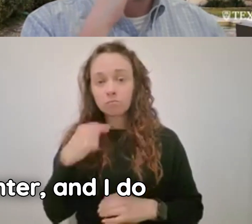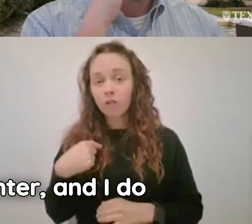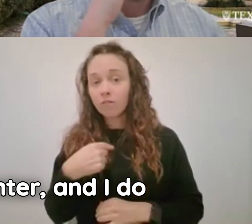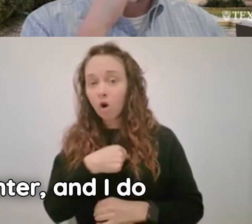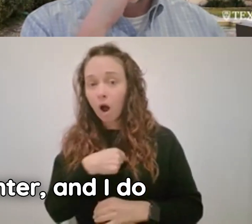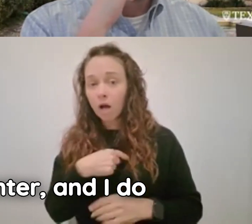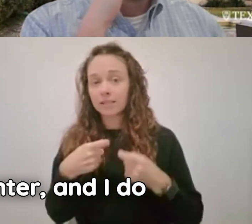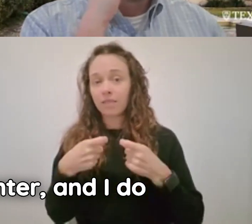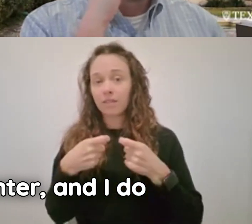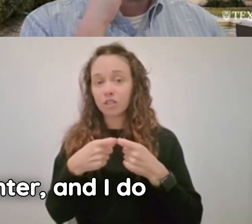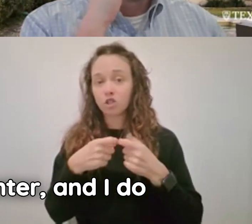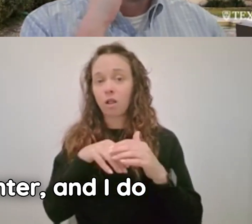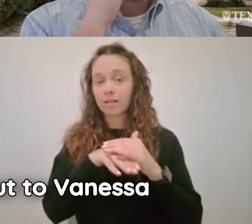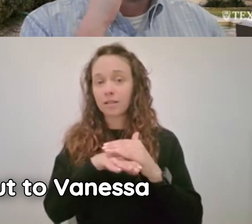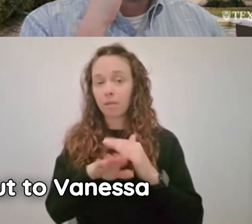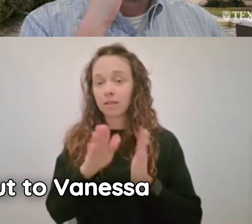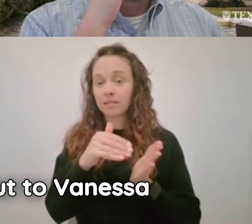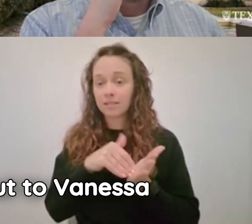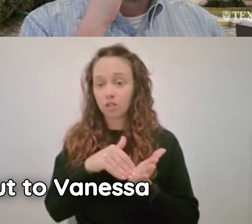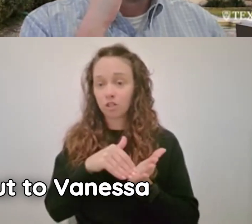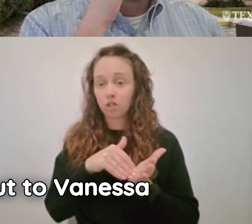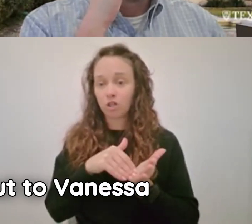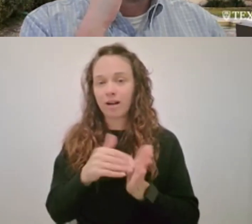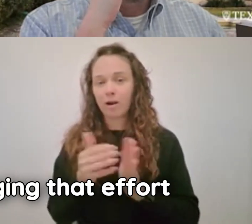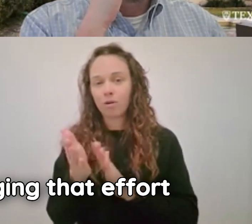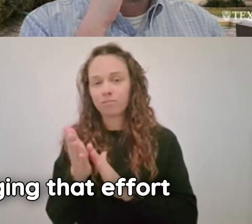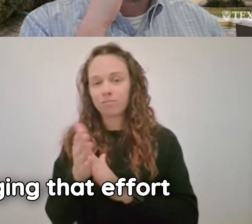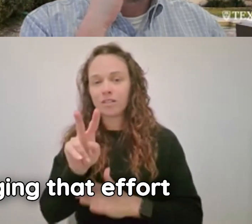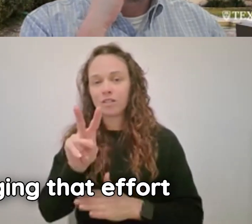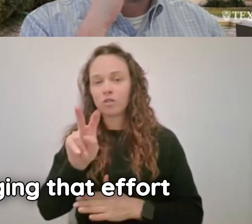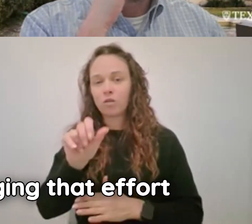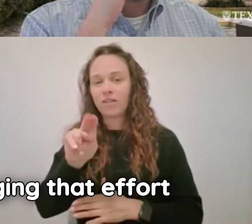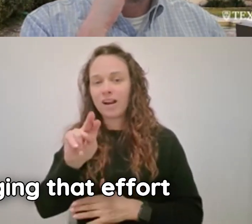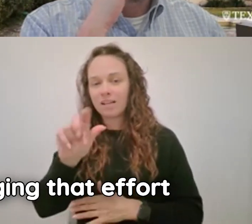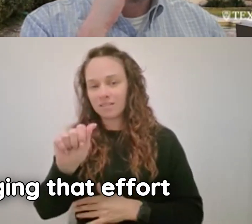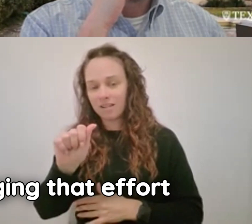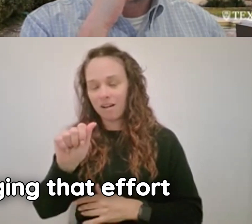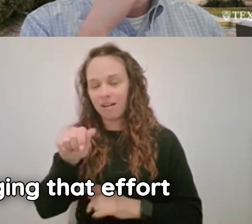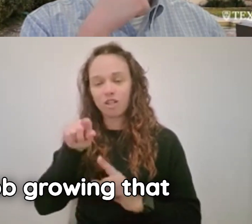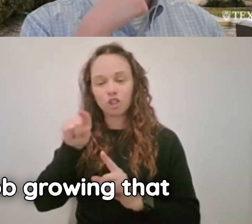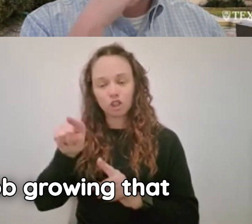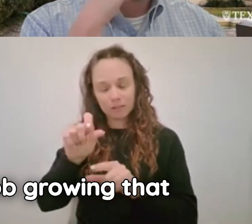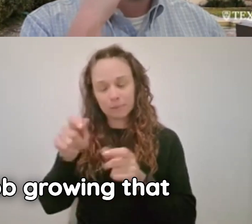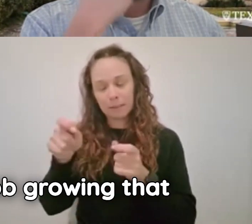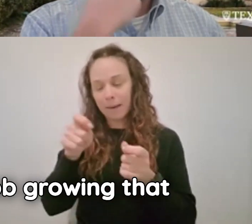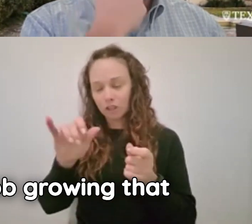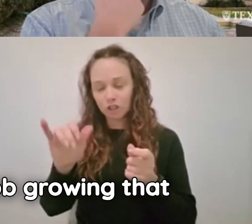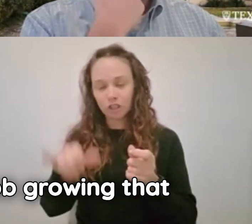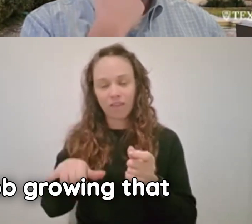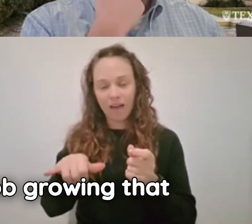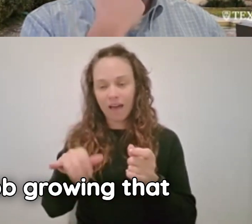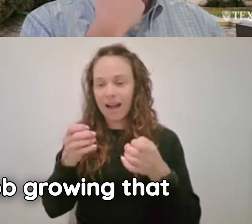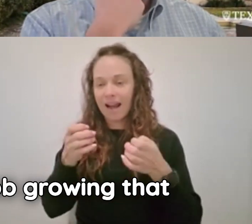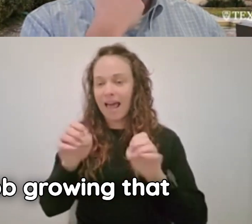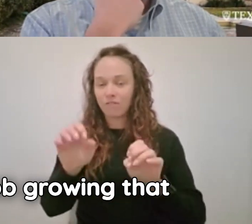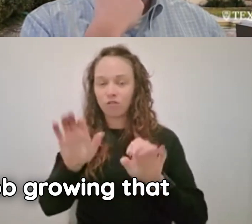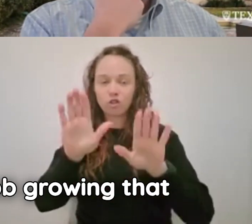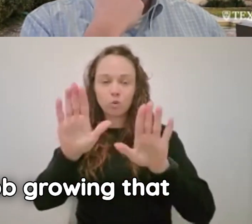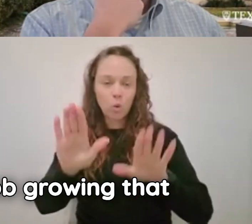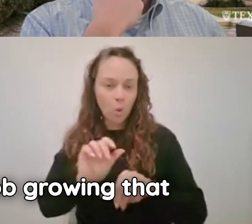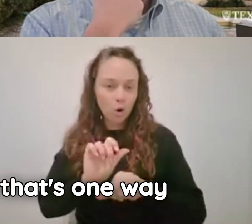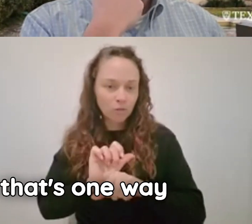Digital Accessibility Center, and I do want to give a shout out to Vanessa Ayala, who's been managing that effort and doing a wonderful job